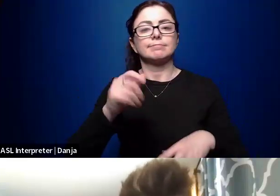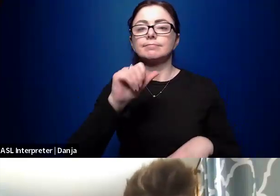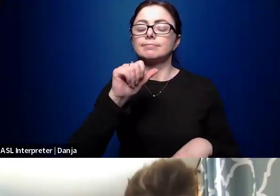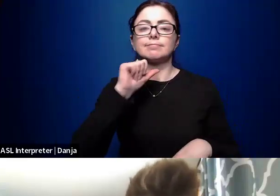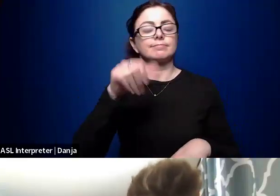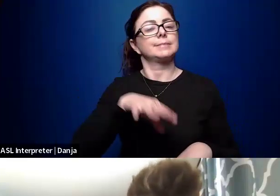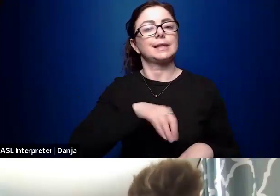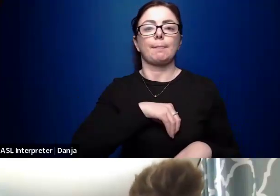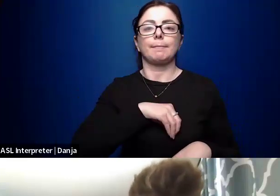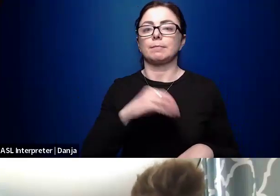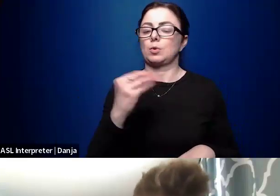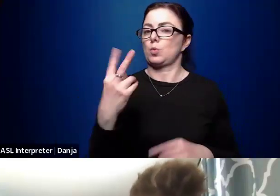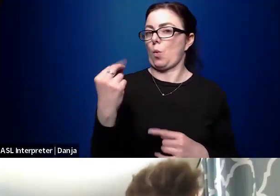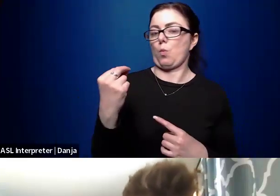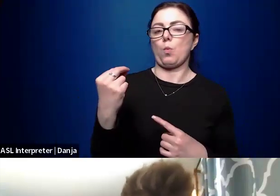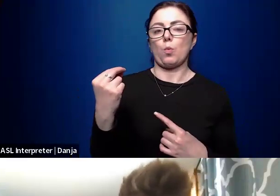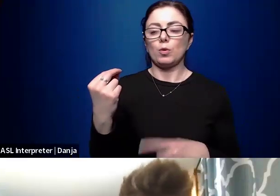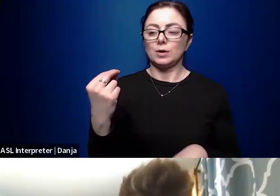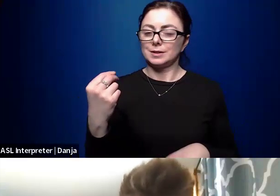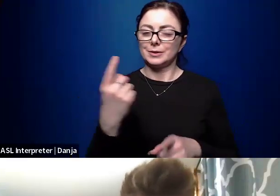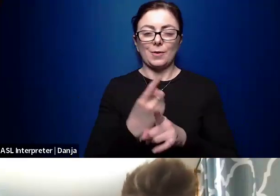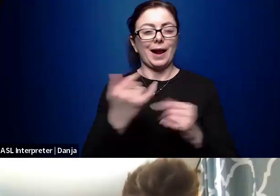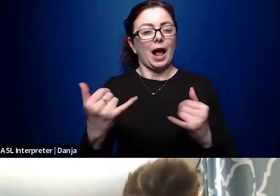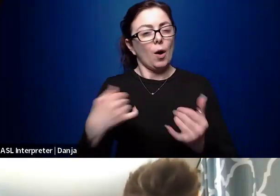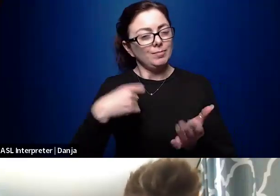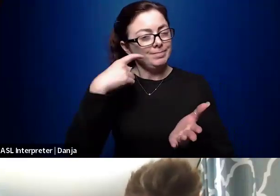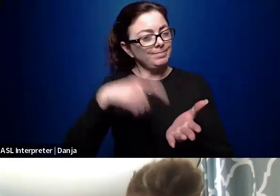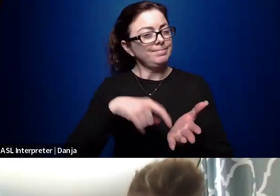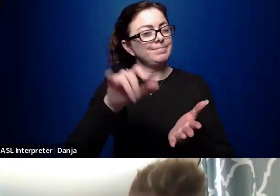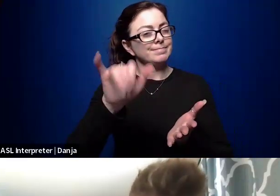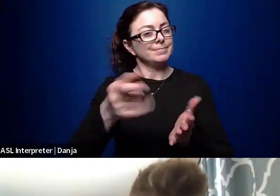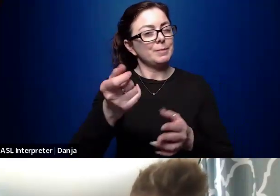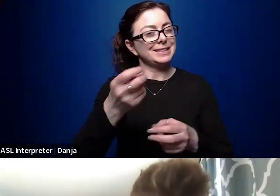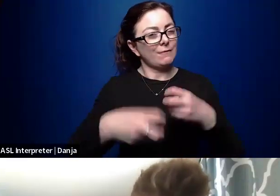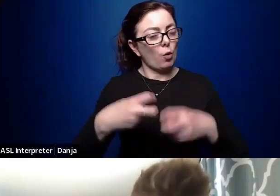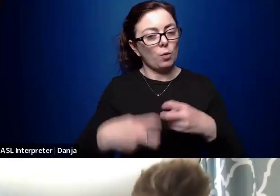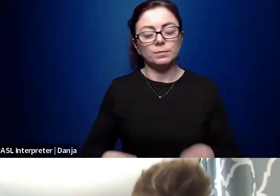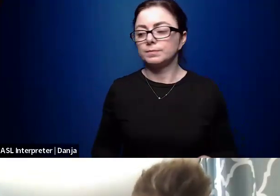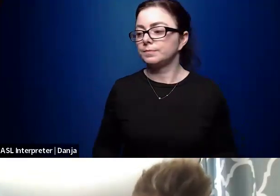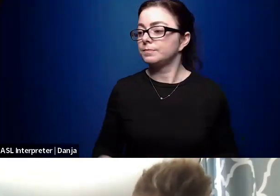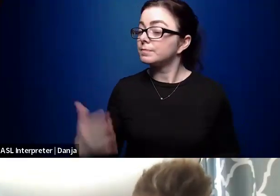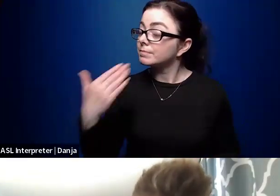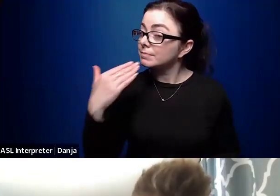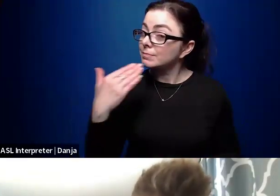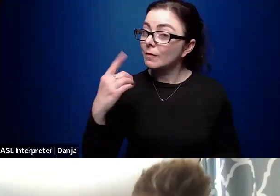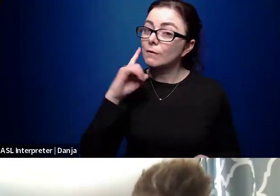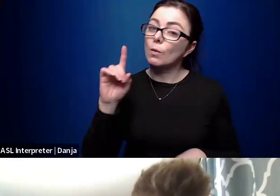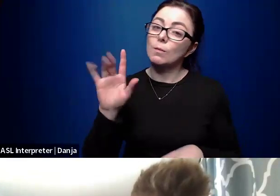no? I'm finding that really hard right now. Well, thank you for your kind thoughts.